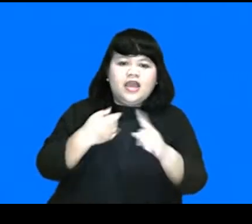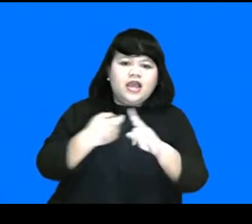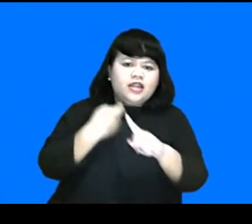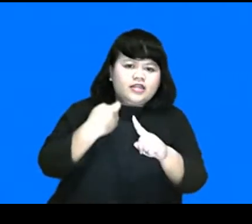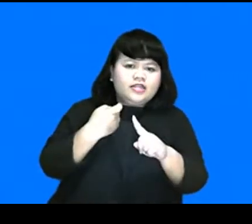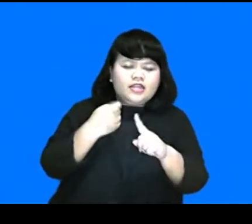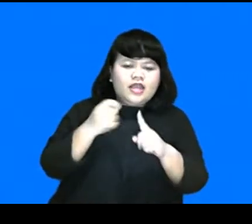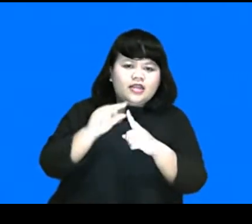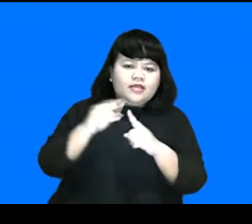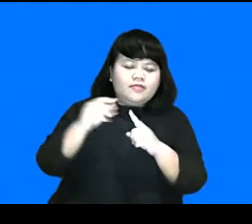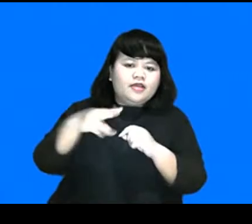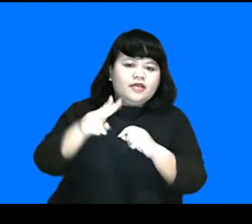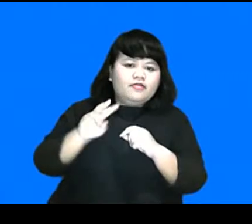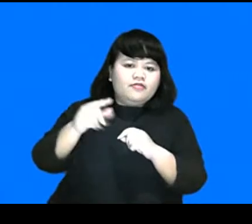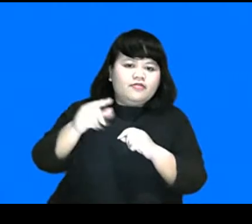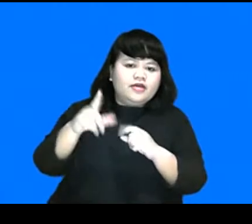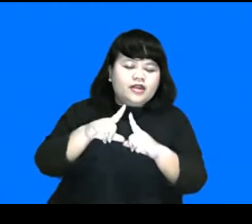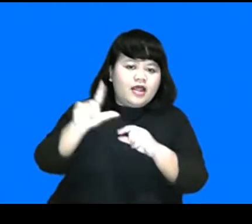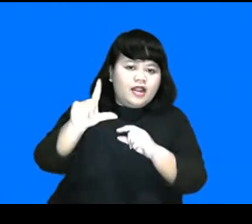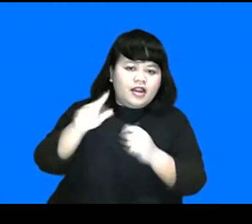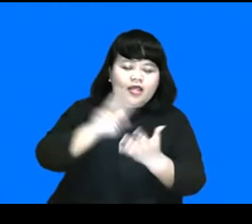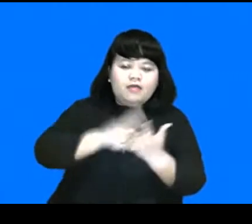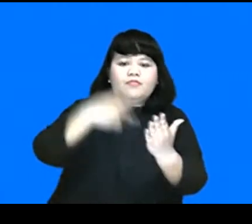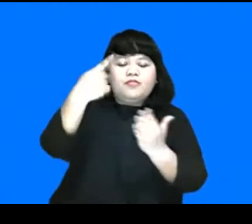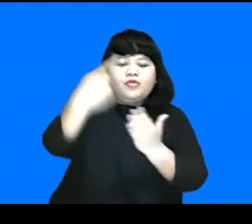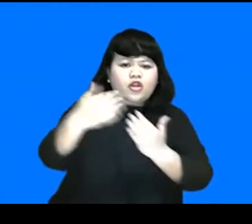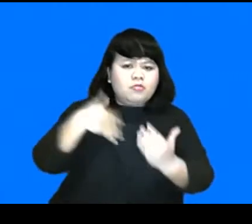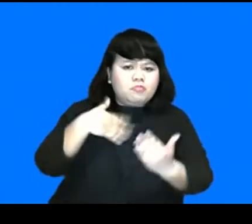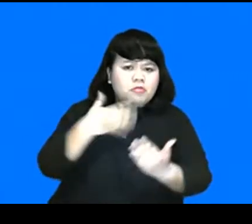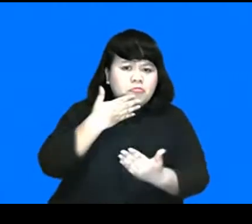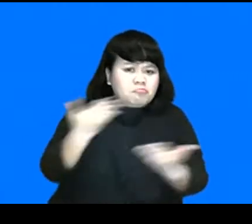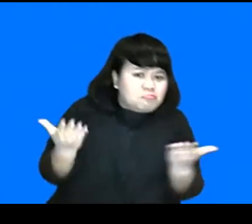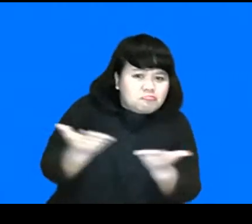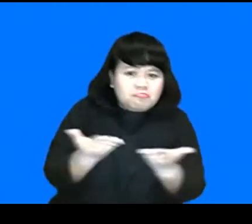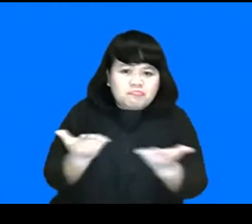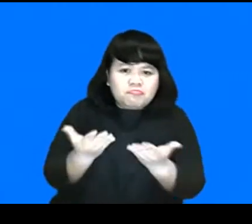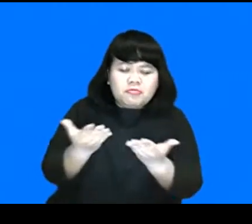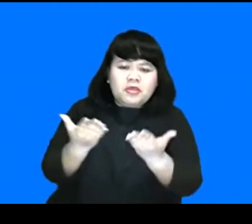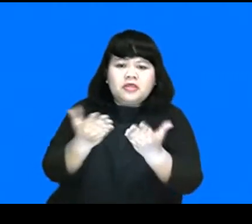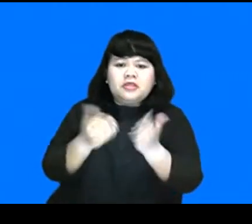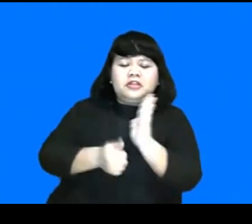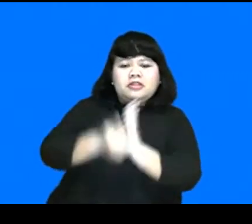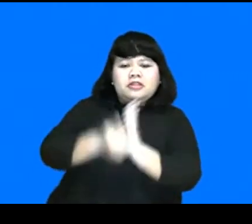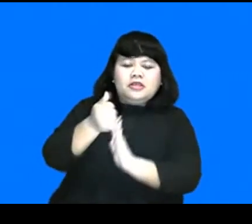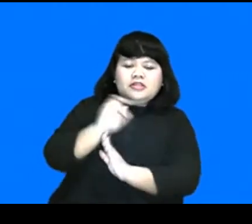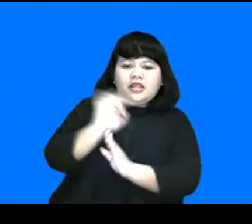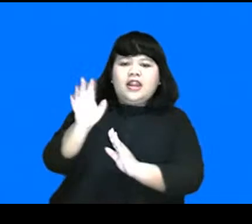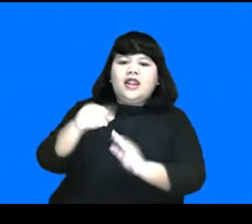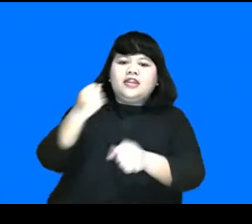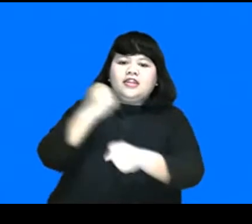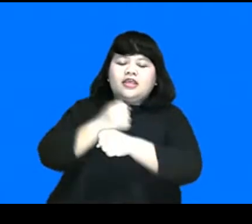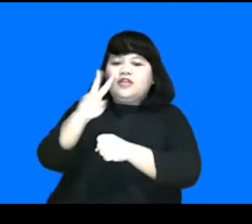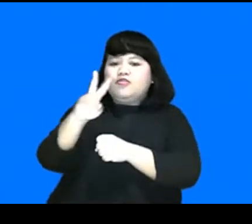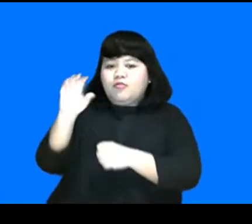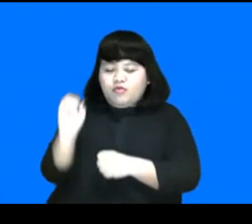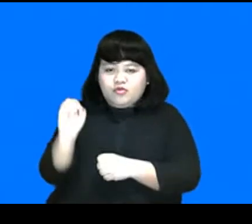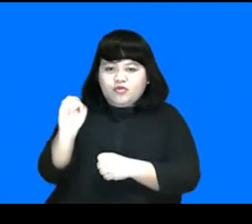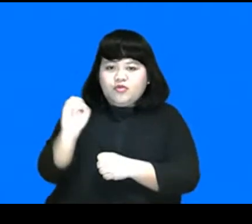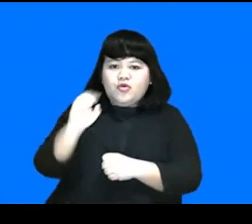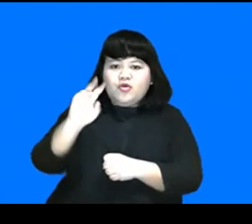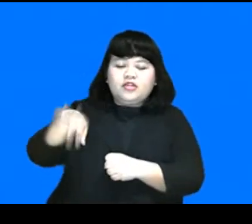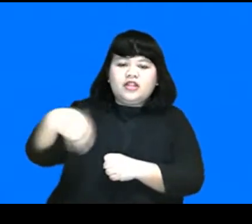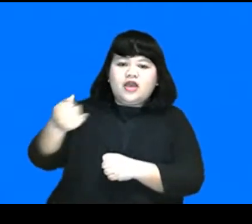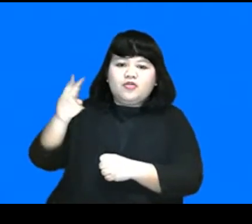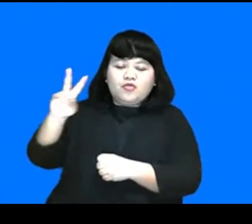all to this side event of G20 Indonesia 2022. The title for today's event is Envisaging